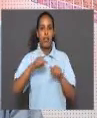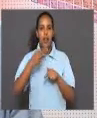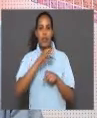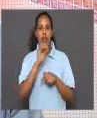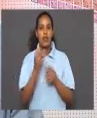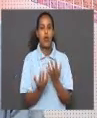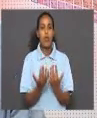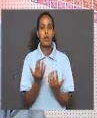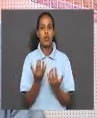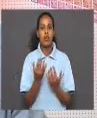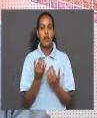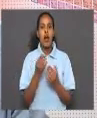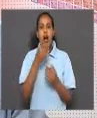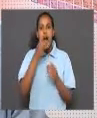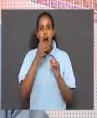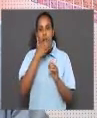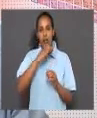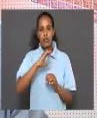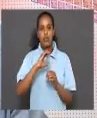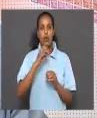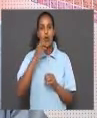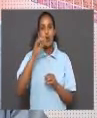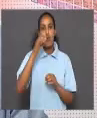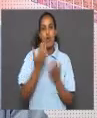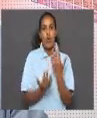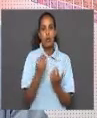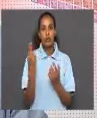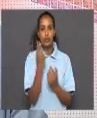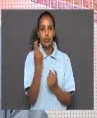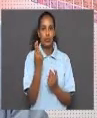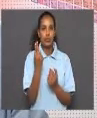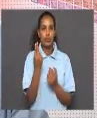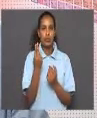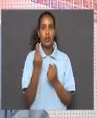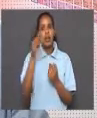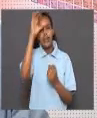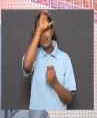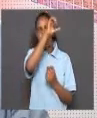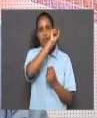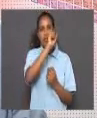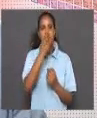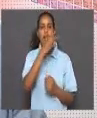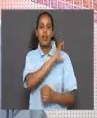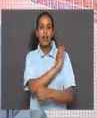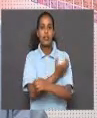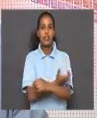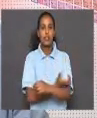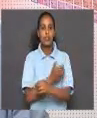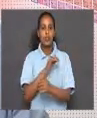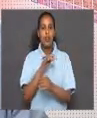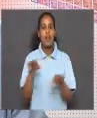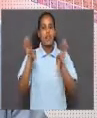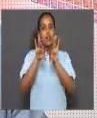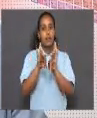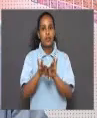combustion and how the heat of combustion can be used to estimate the energy that